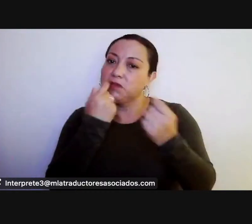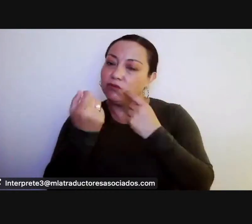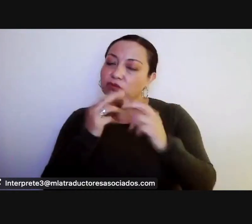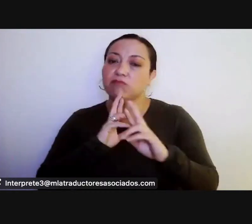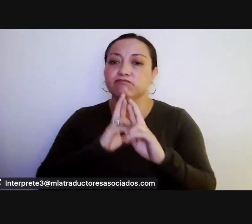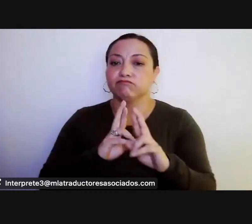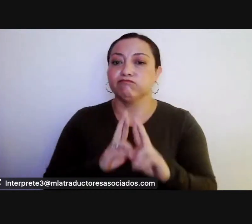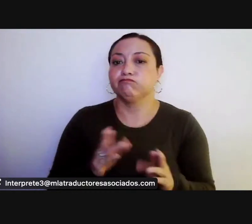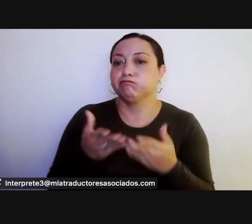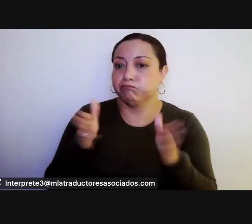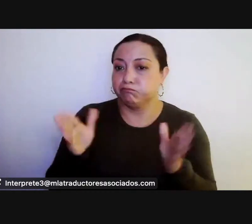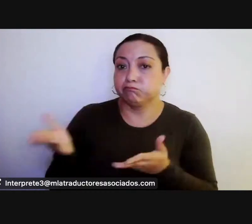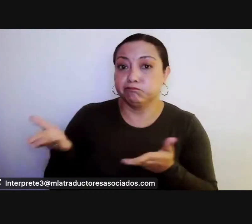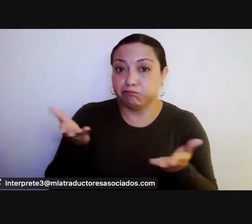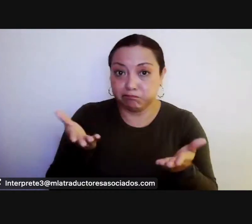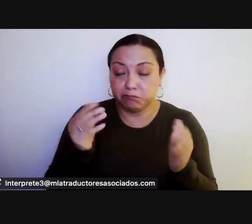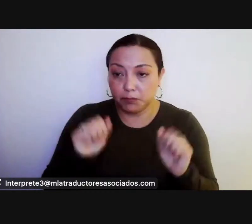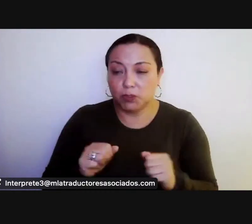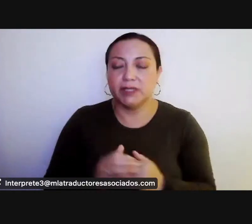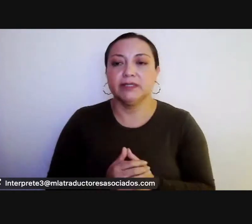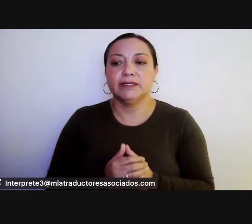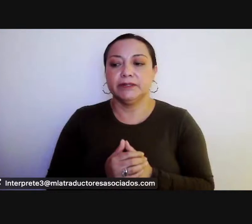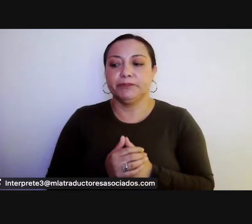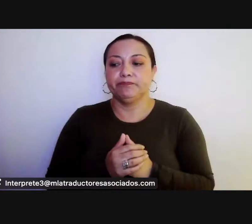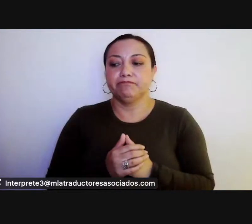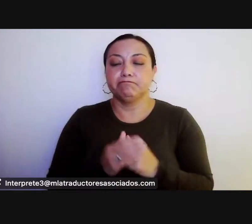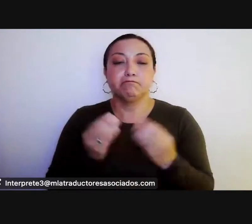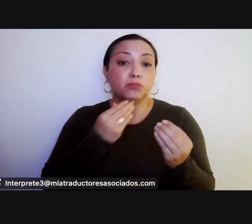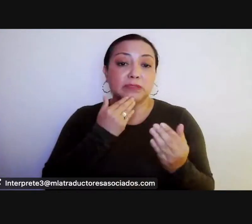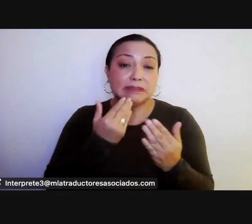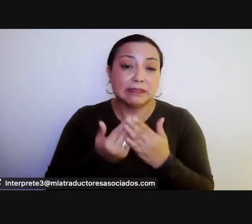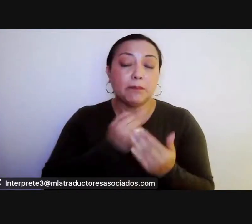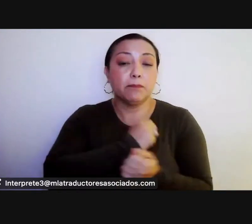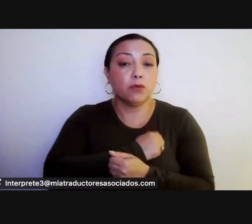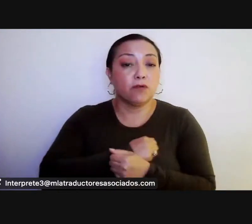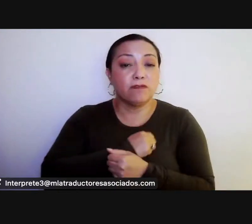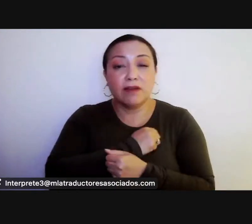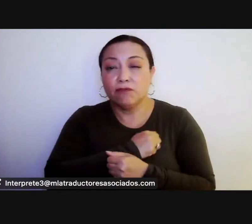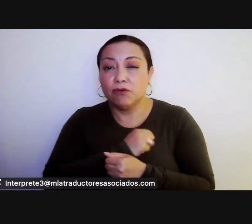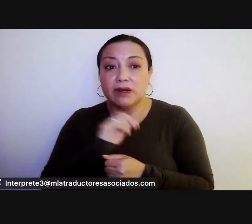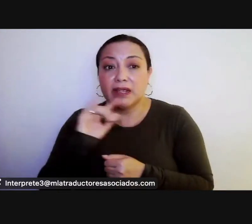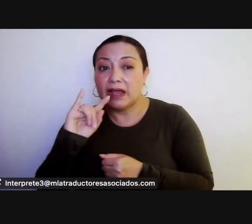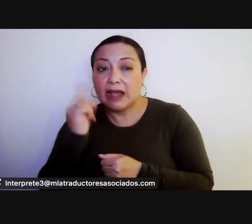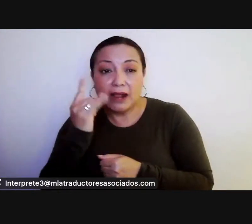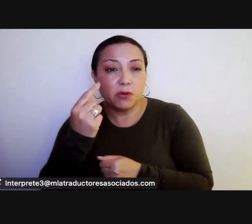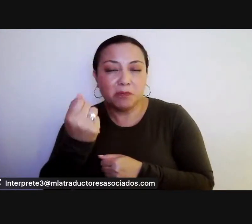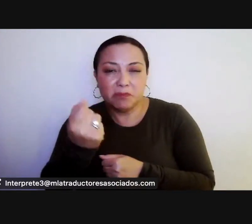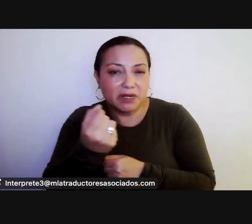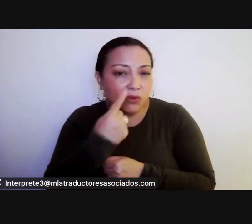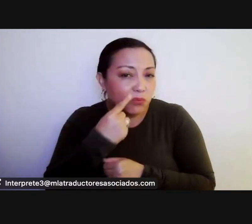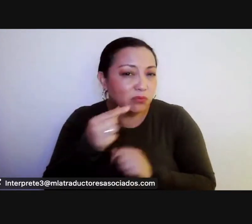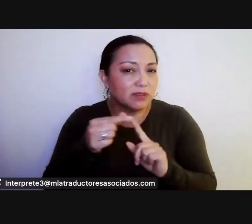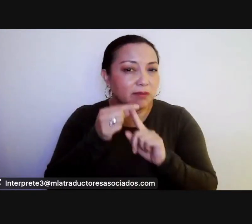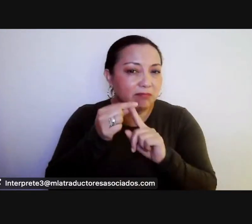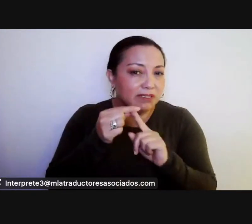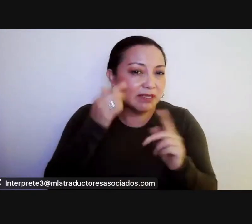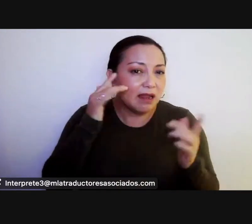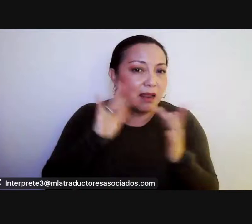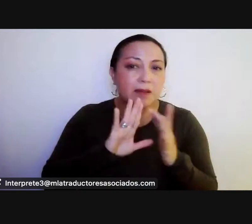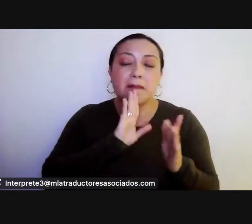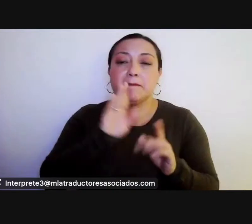the part of questions and answers that is activated. So if there is any